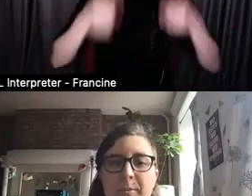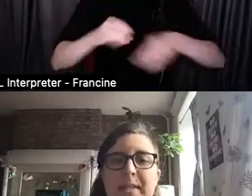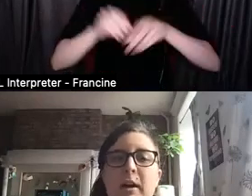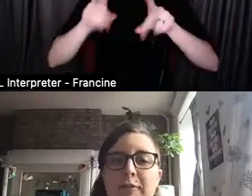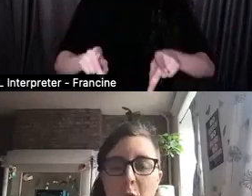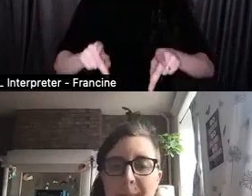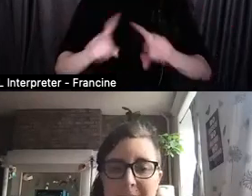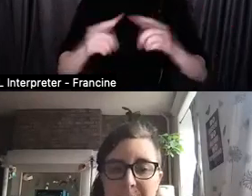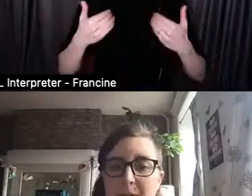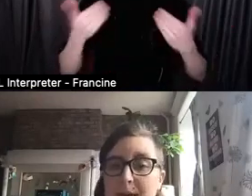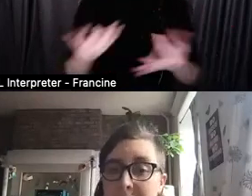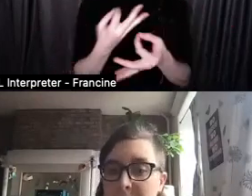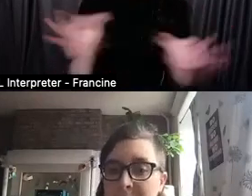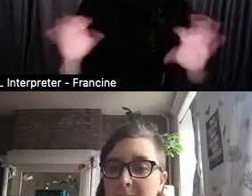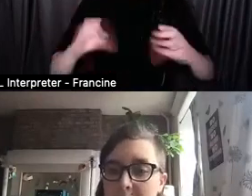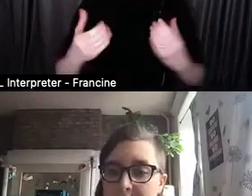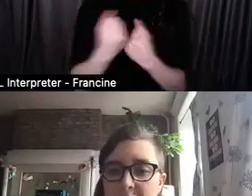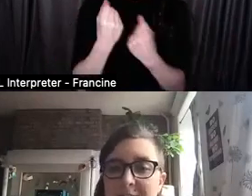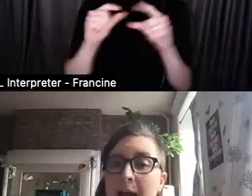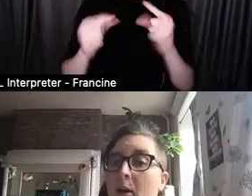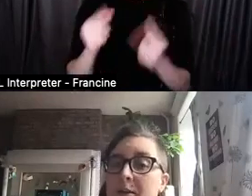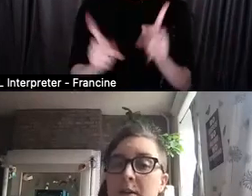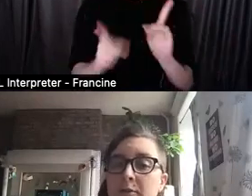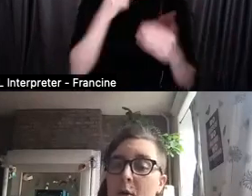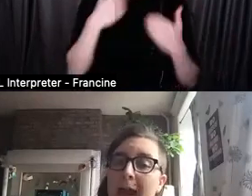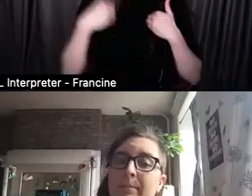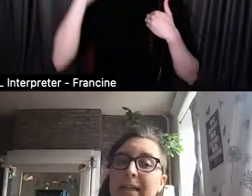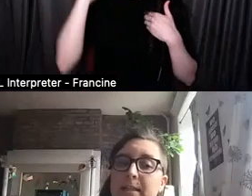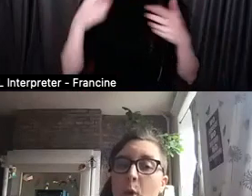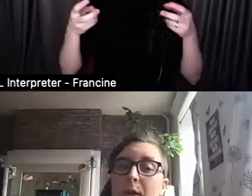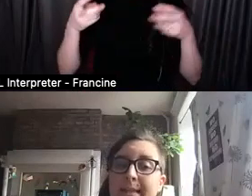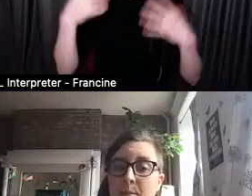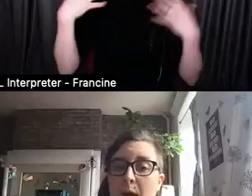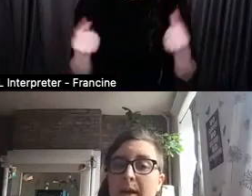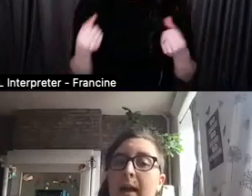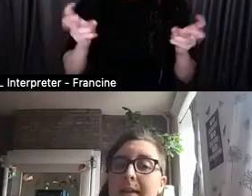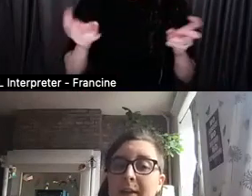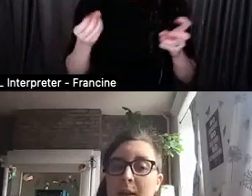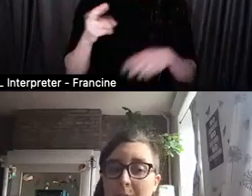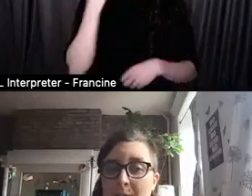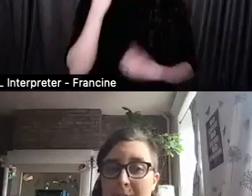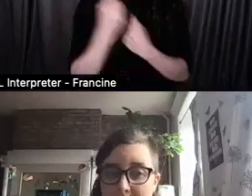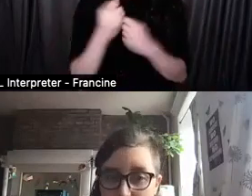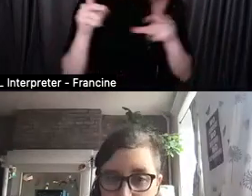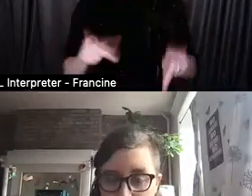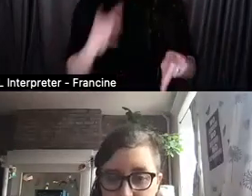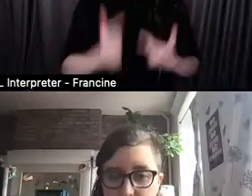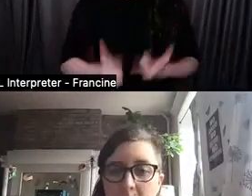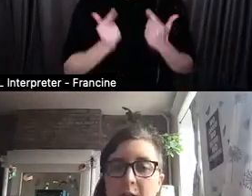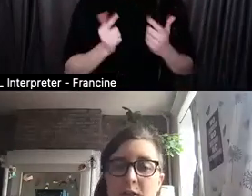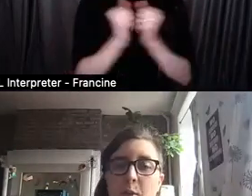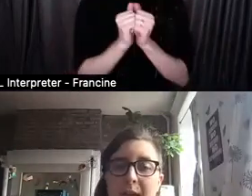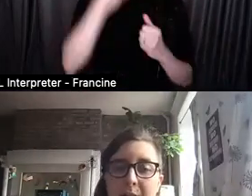support groups for people living with mental health issues, and also for anybody supporting someone living with a mental health